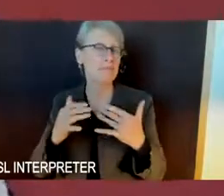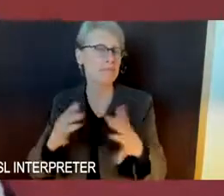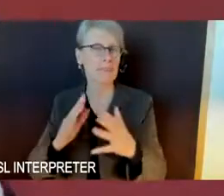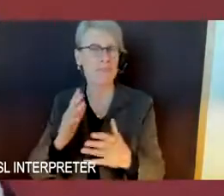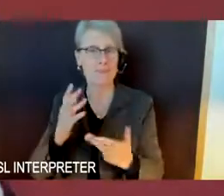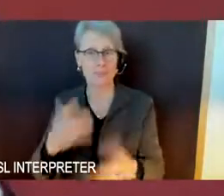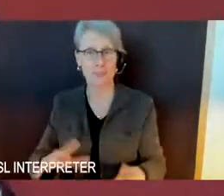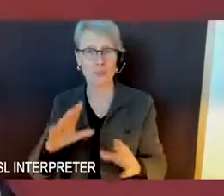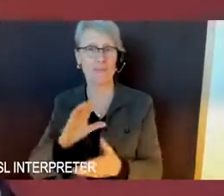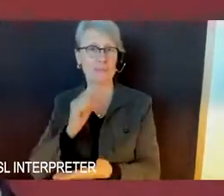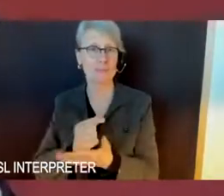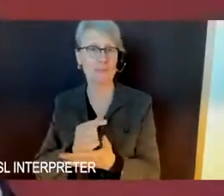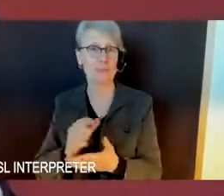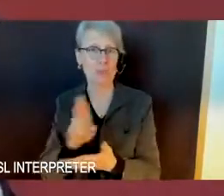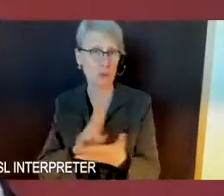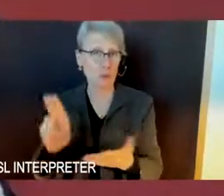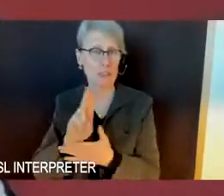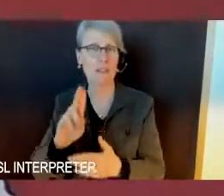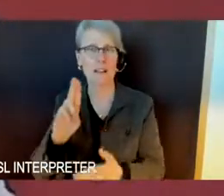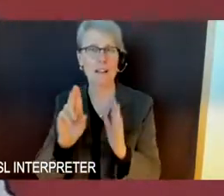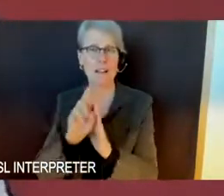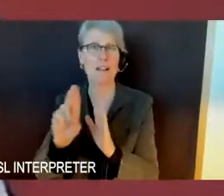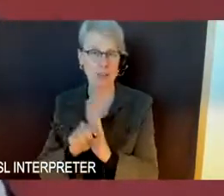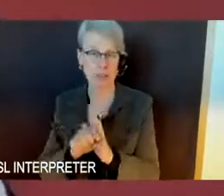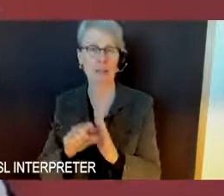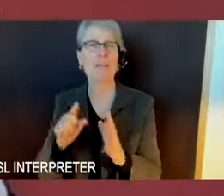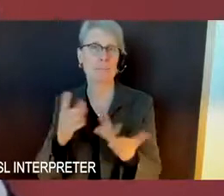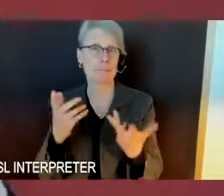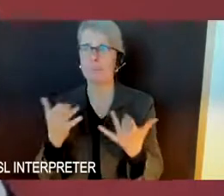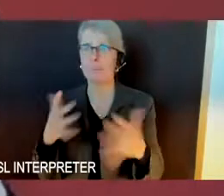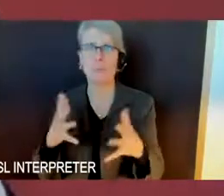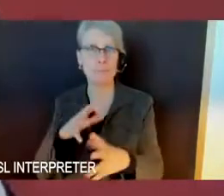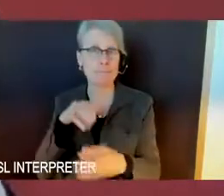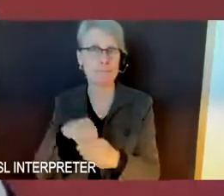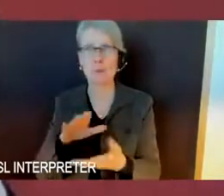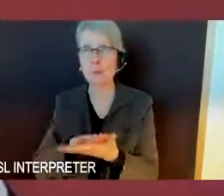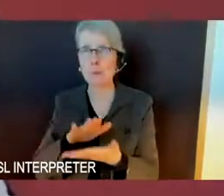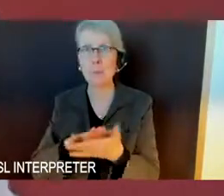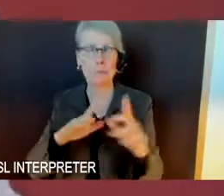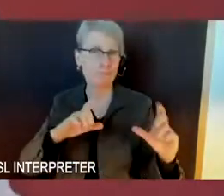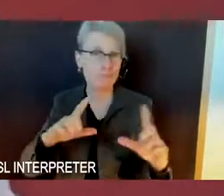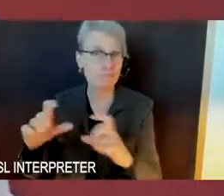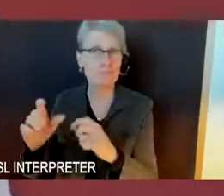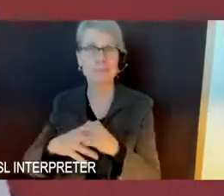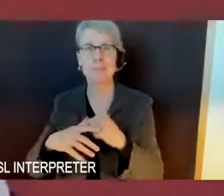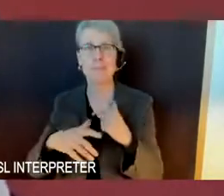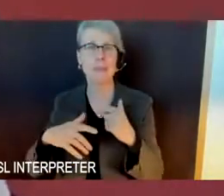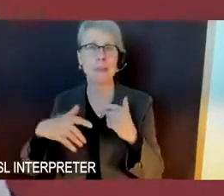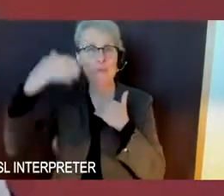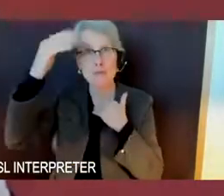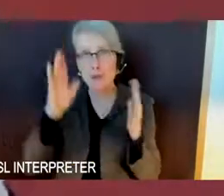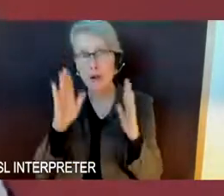And by the time I graduated in my undergrad, I was, working for the school and taking photos of some of my